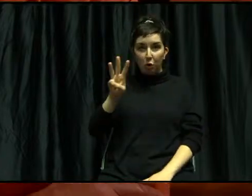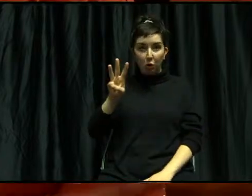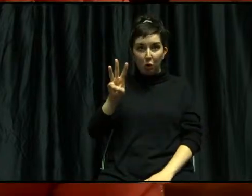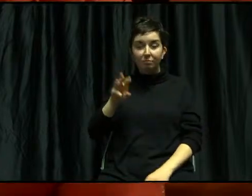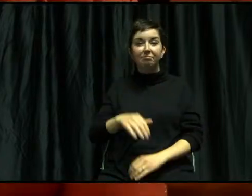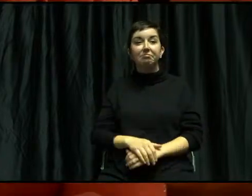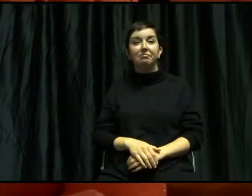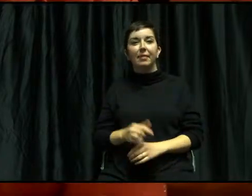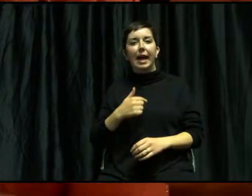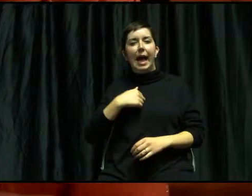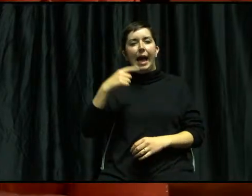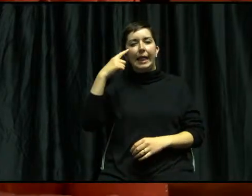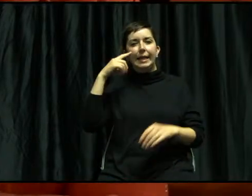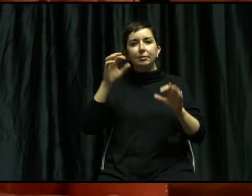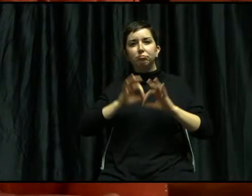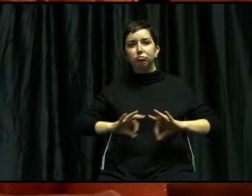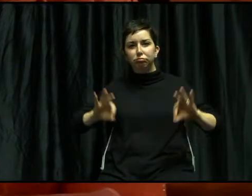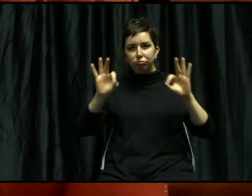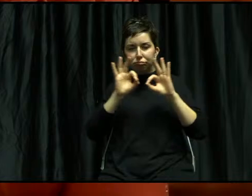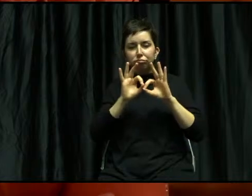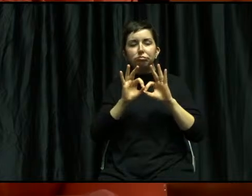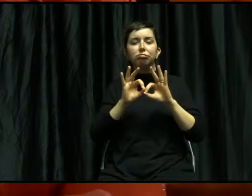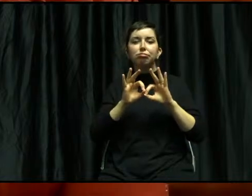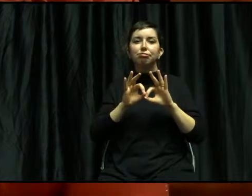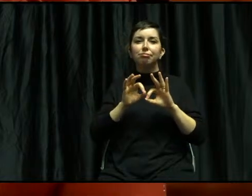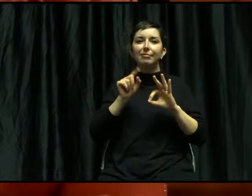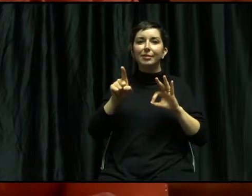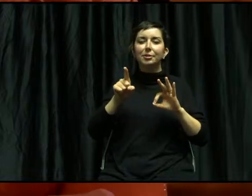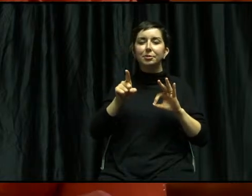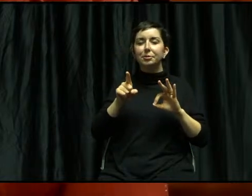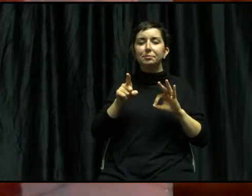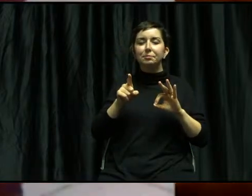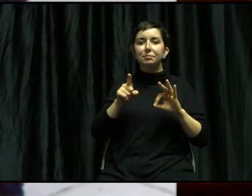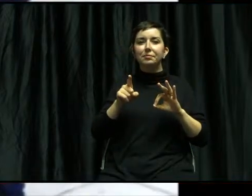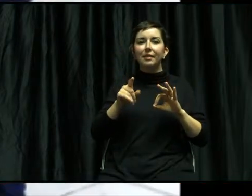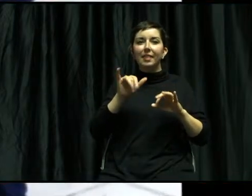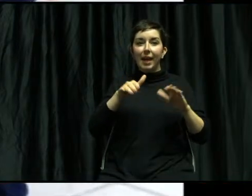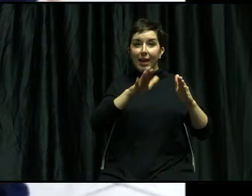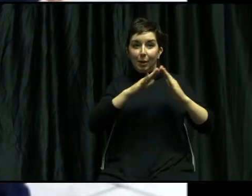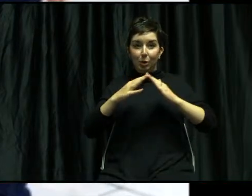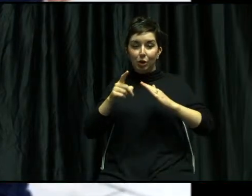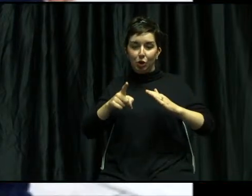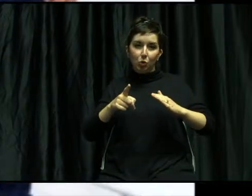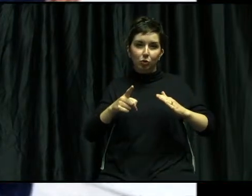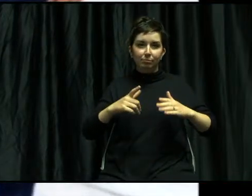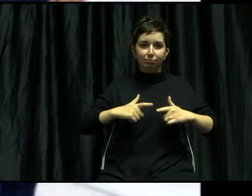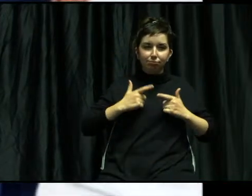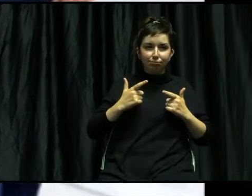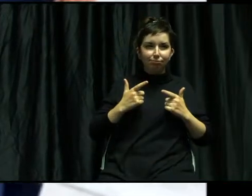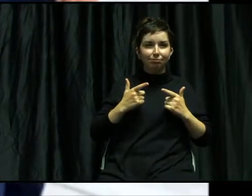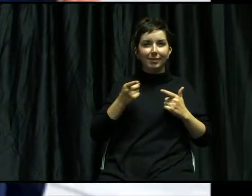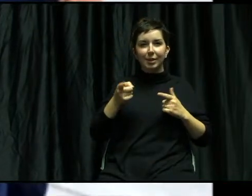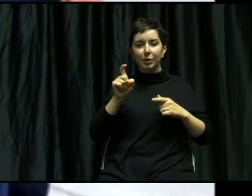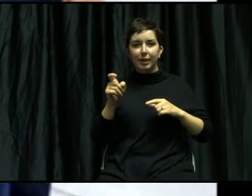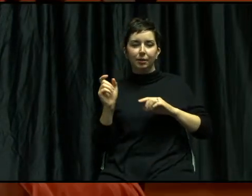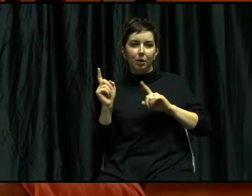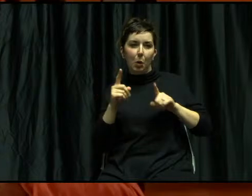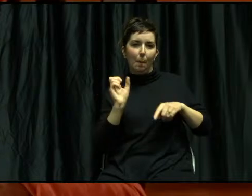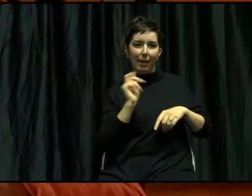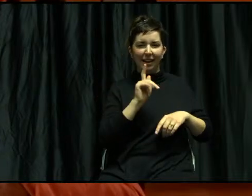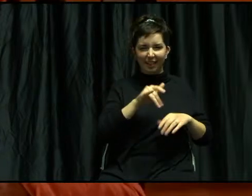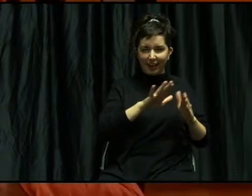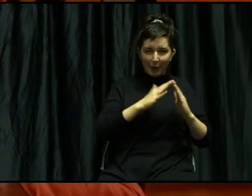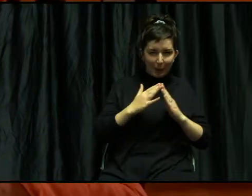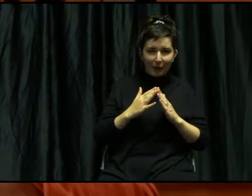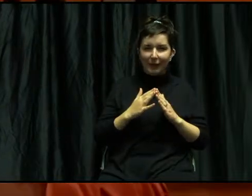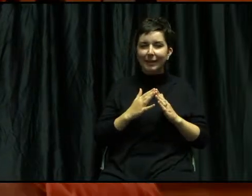important that you live in a community where you work, that you give back to that community as well as to your workplace. I